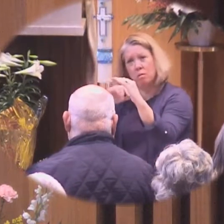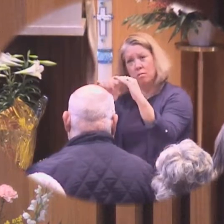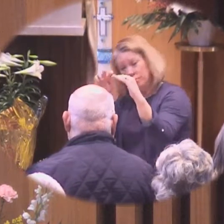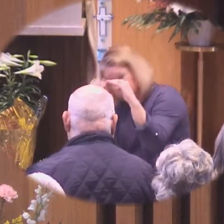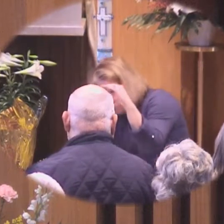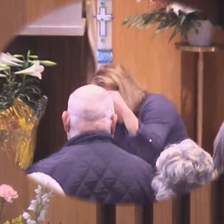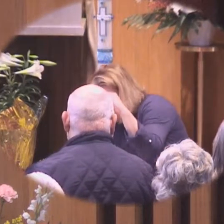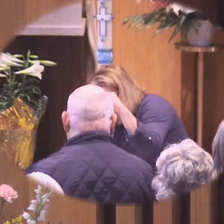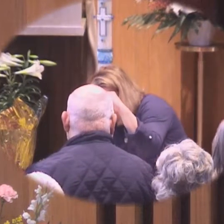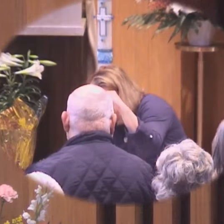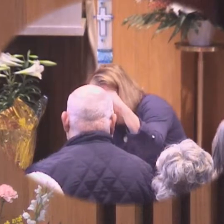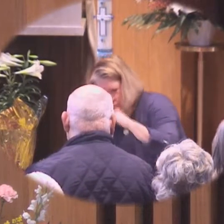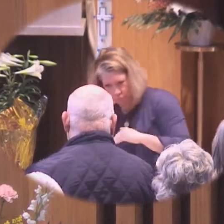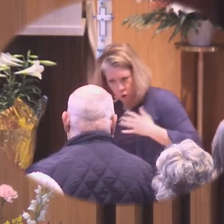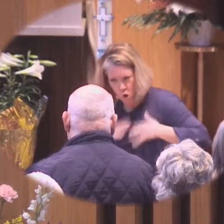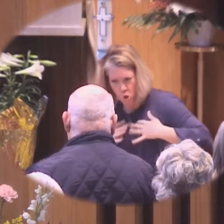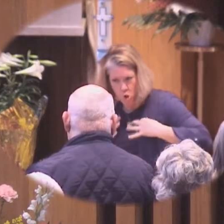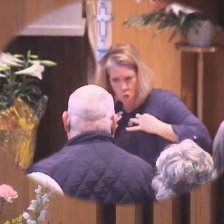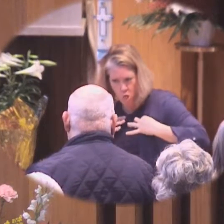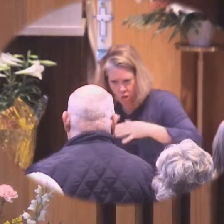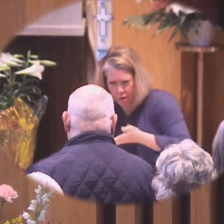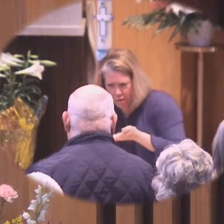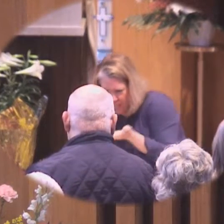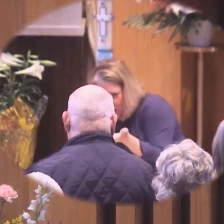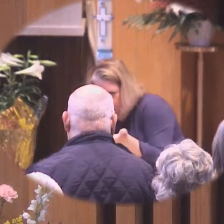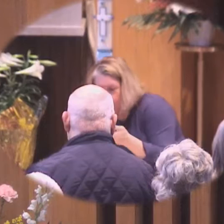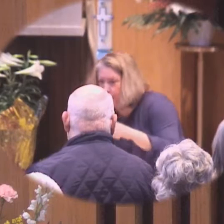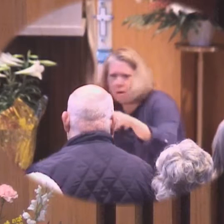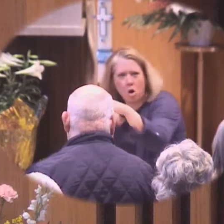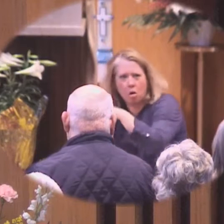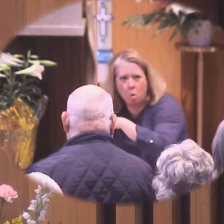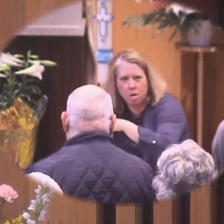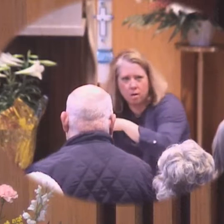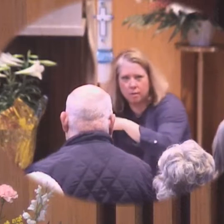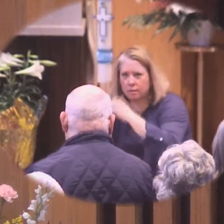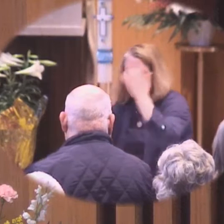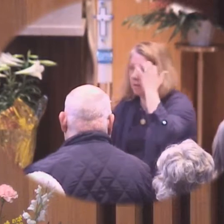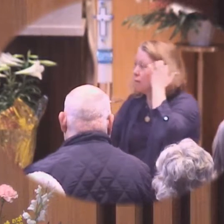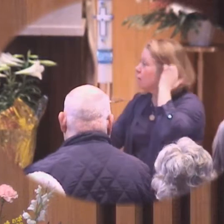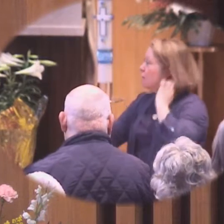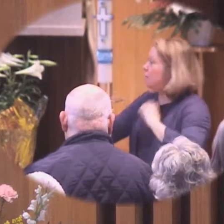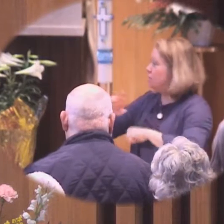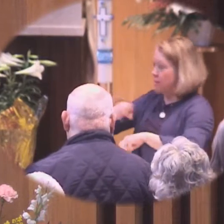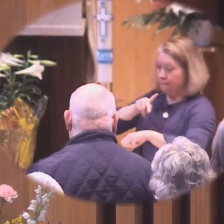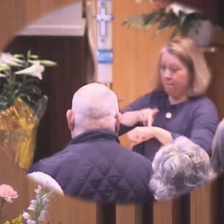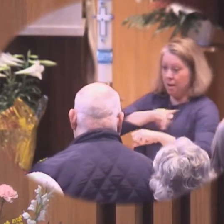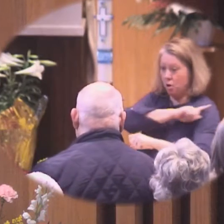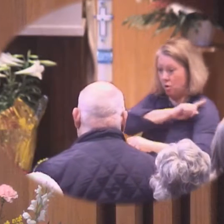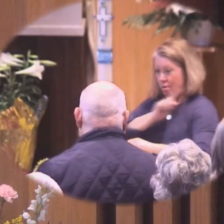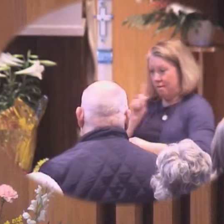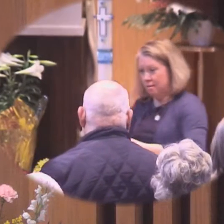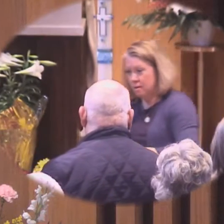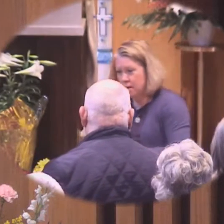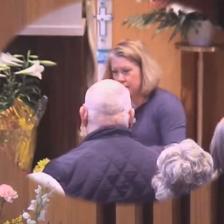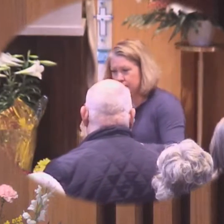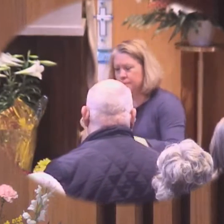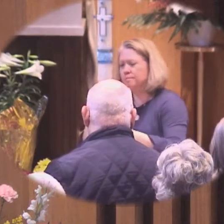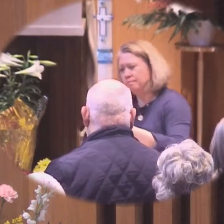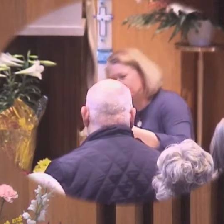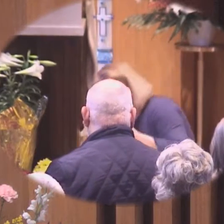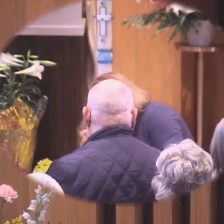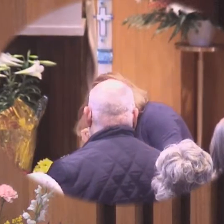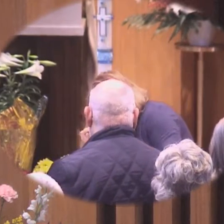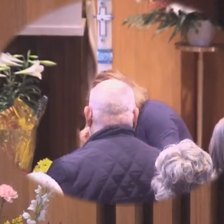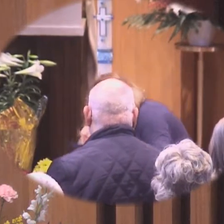there, but did not go in. When Simon Peter arrived after him, he went into the tomb and saw